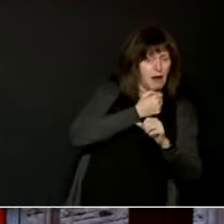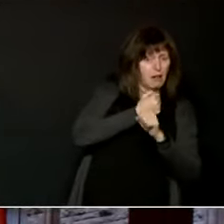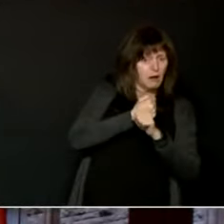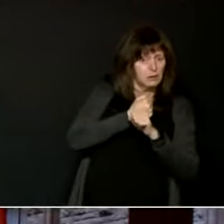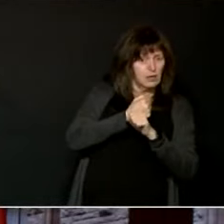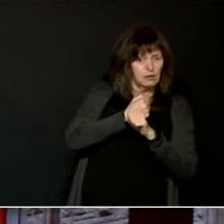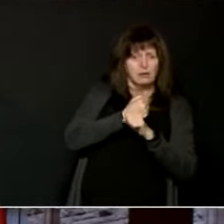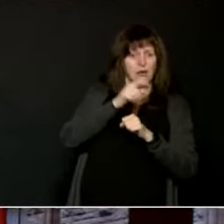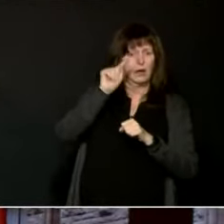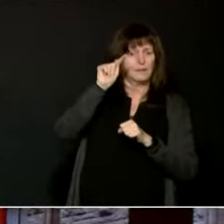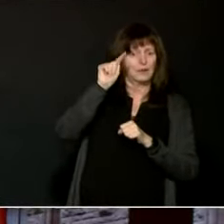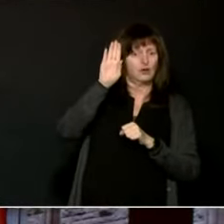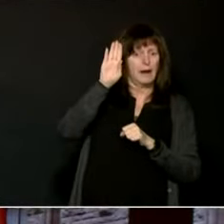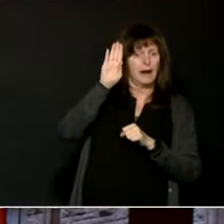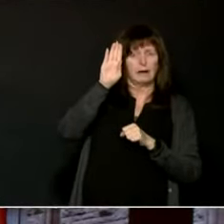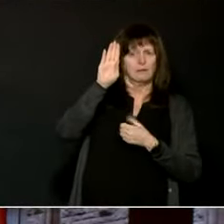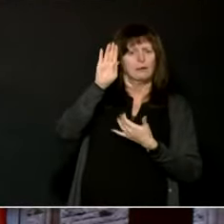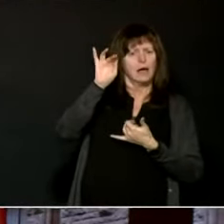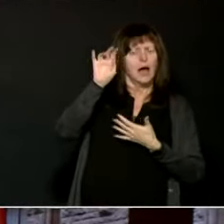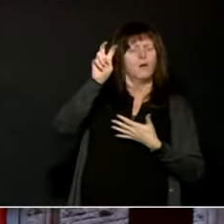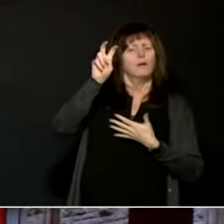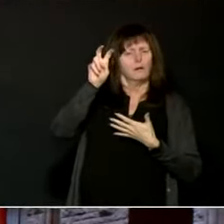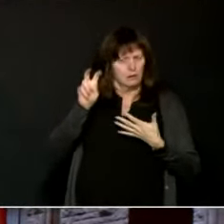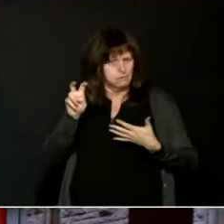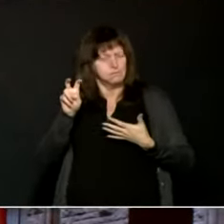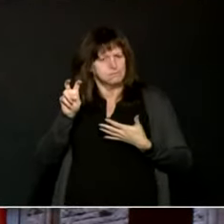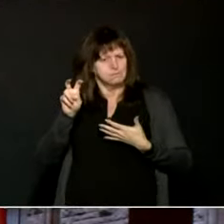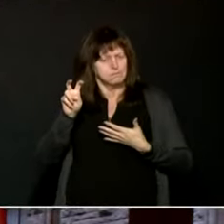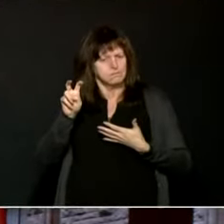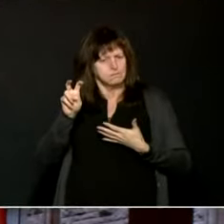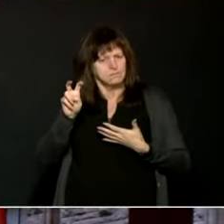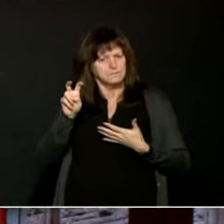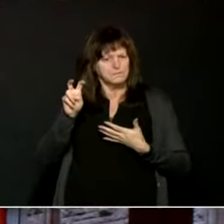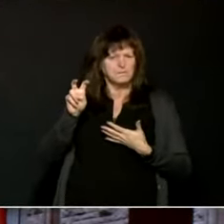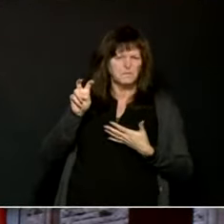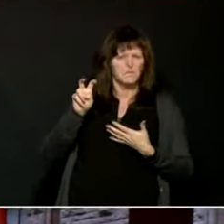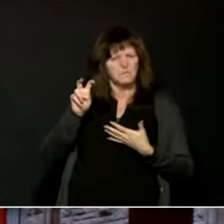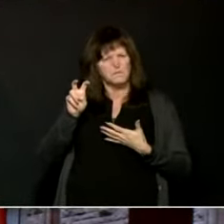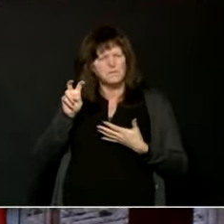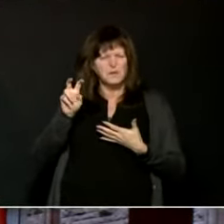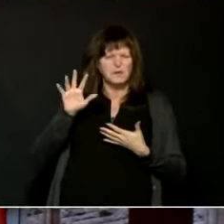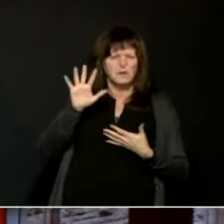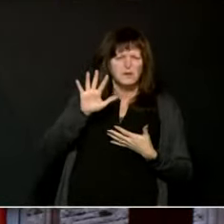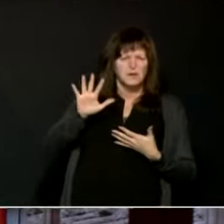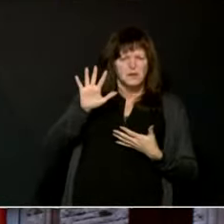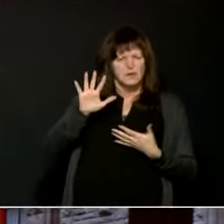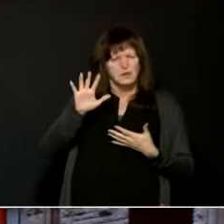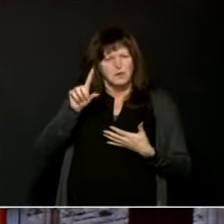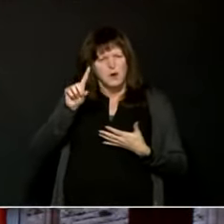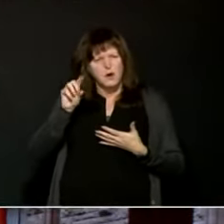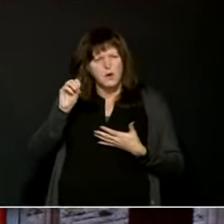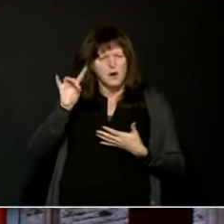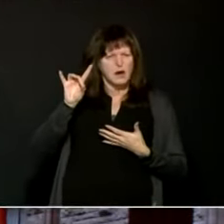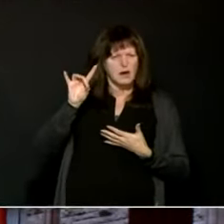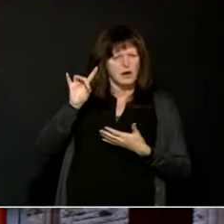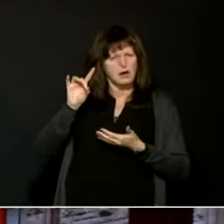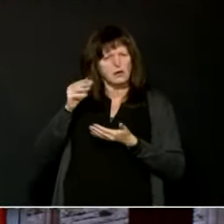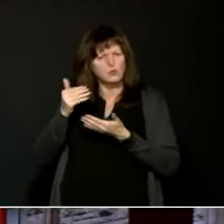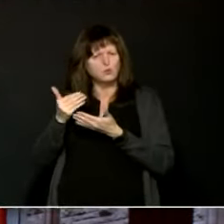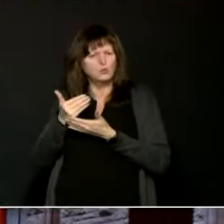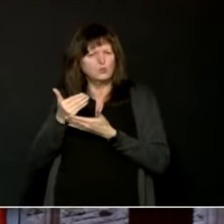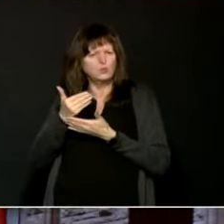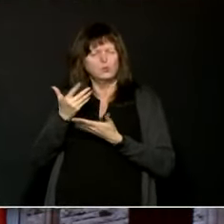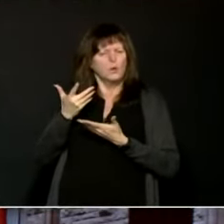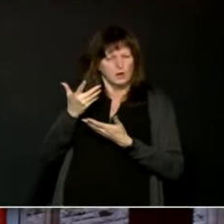down considerably now and just above about 108 cases per 100,000. So they've done a really good job of bringing things